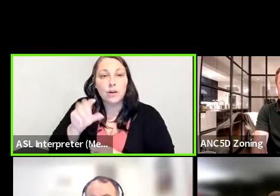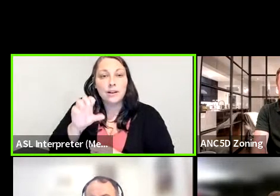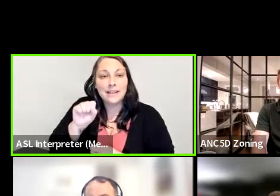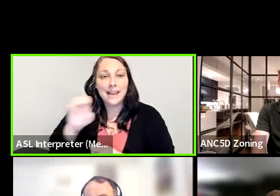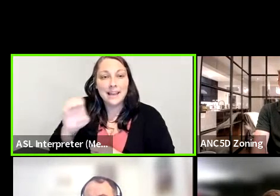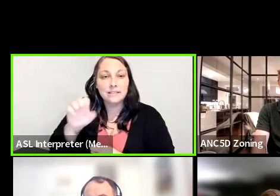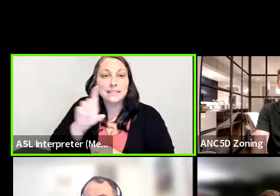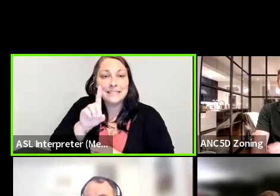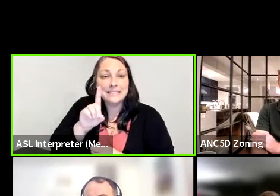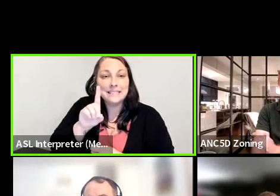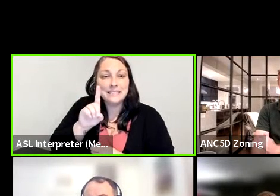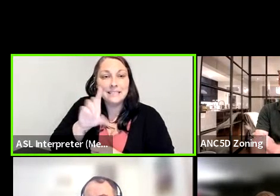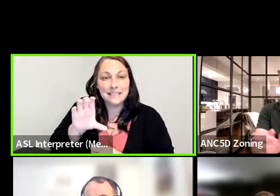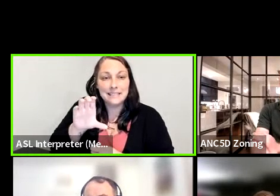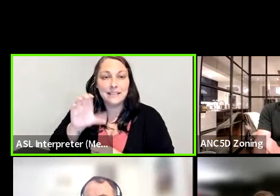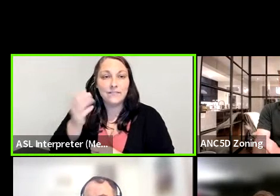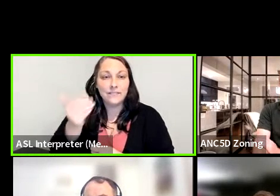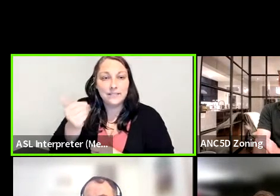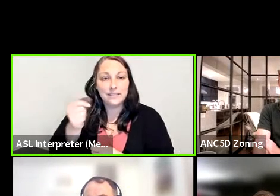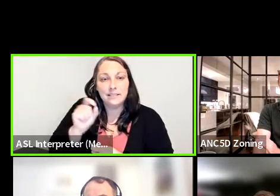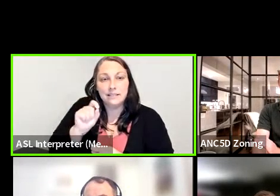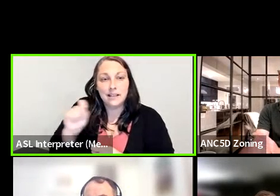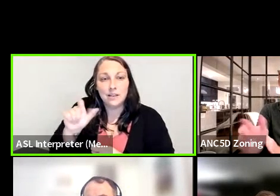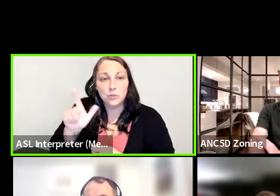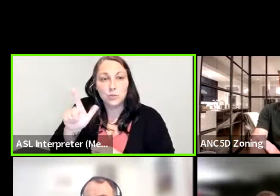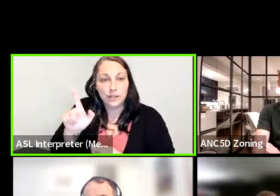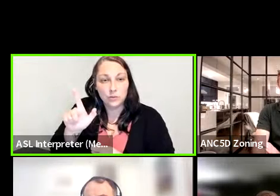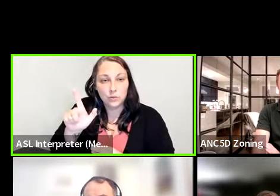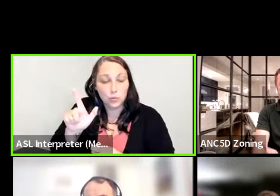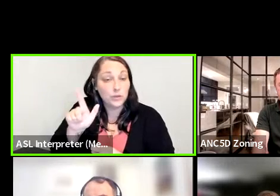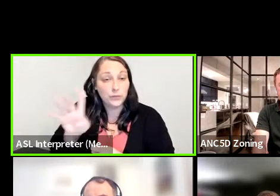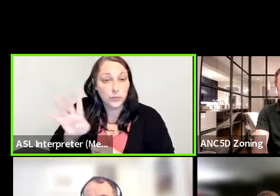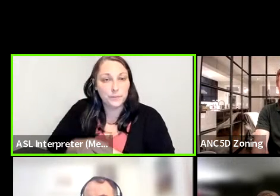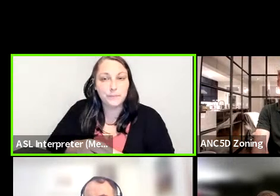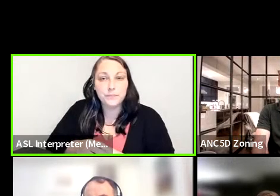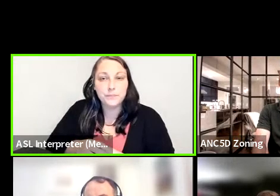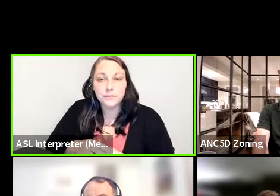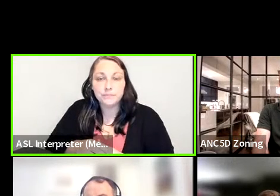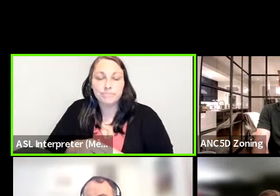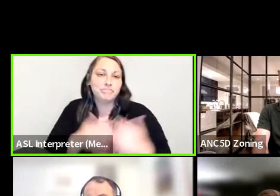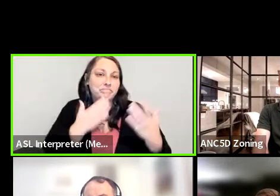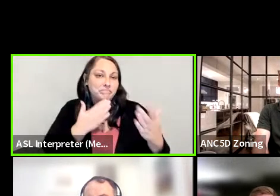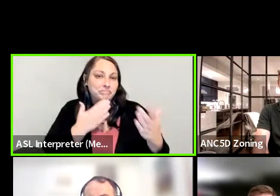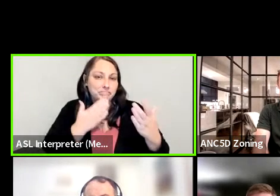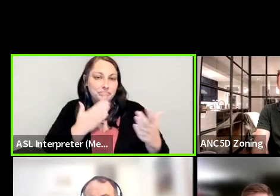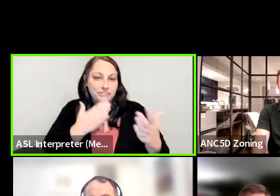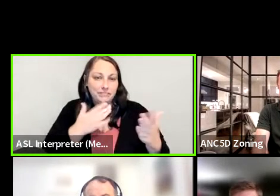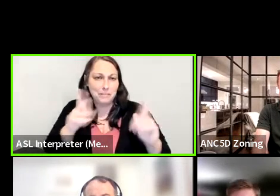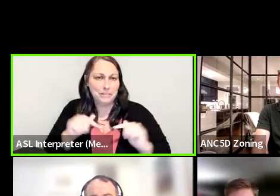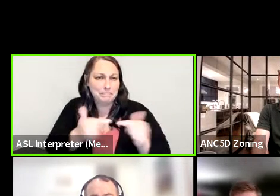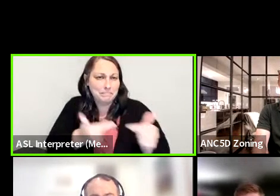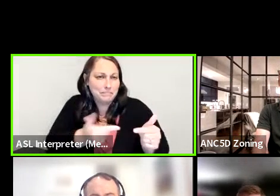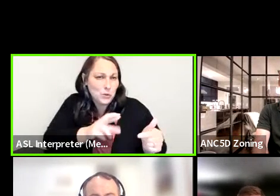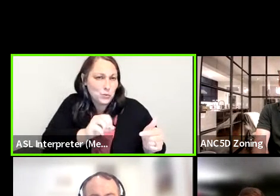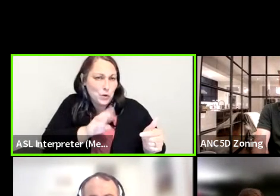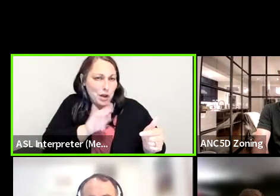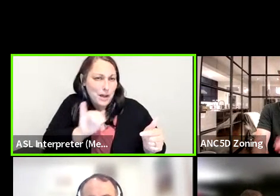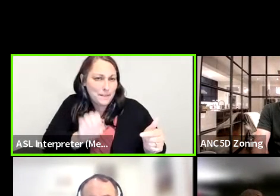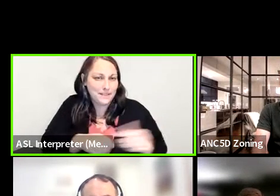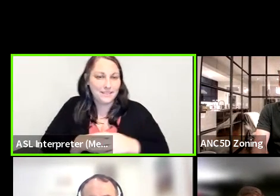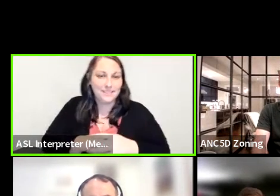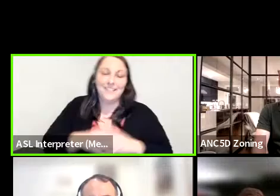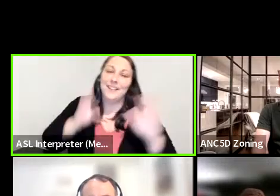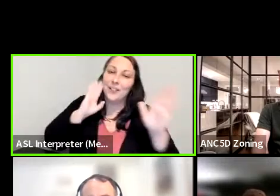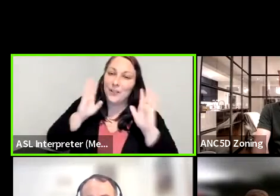ZC 15-24. And actually, it'd be Robbie kicking us off. Hi